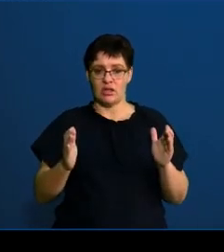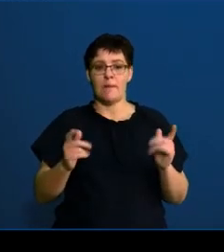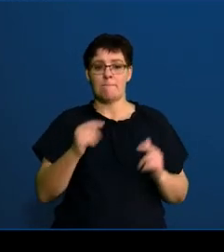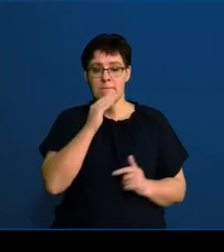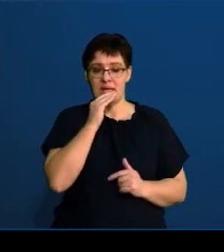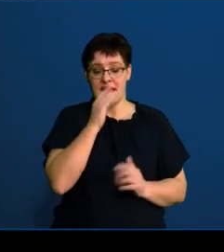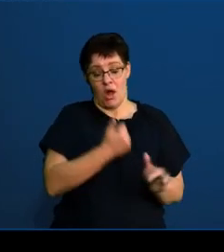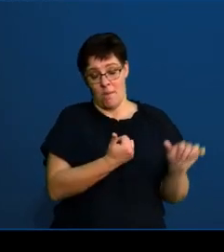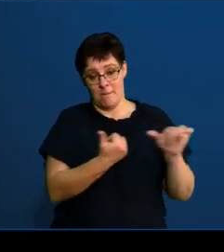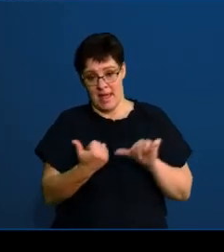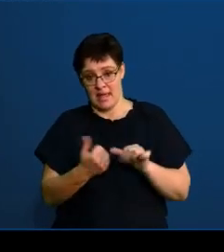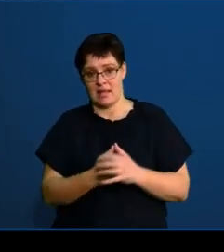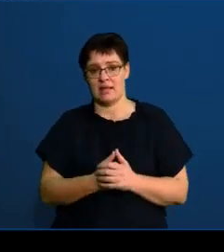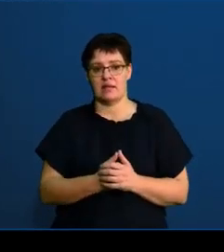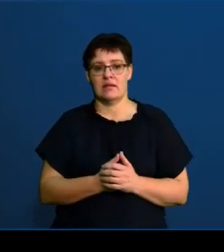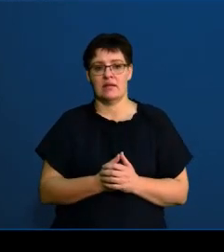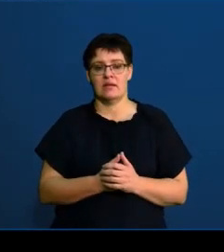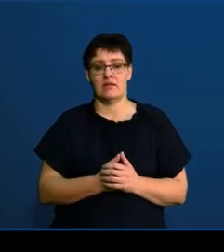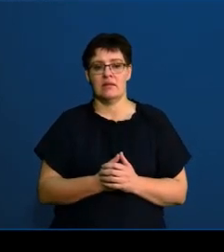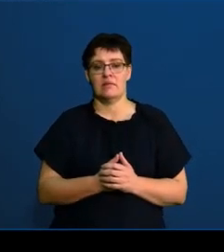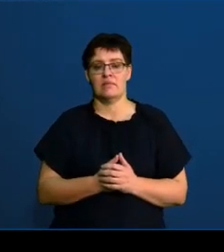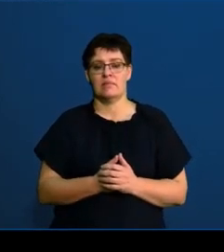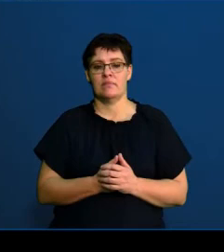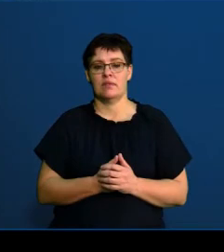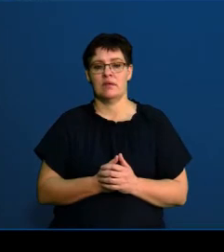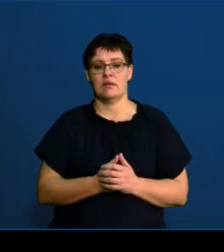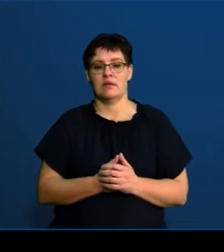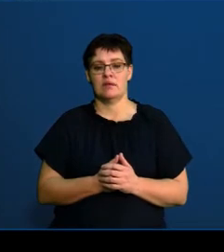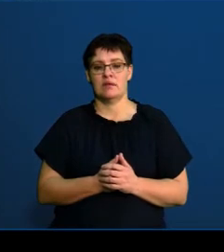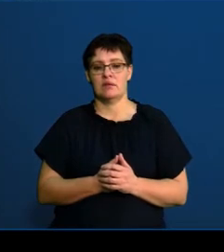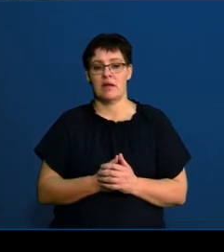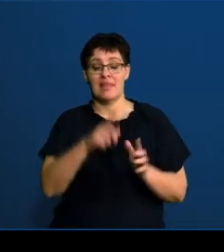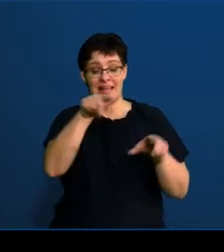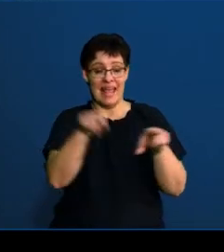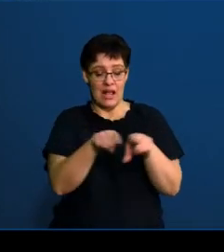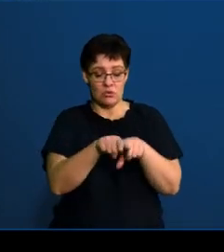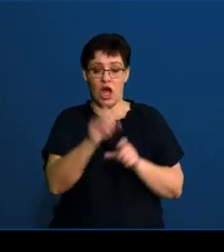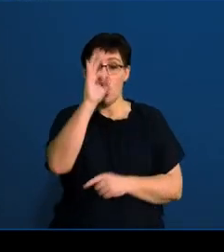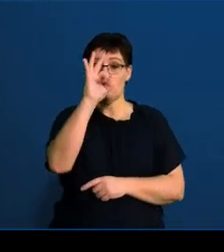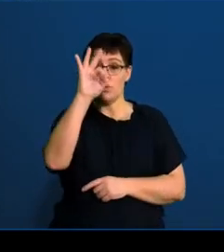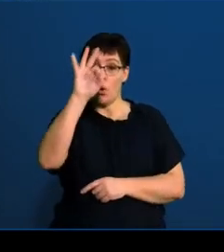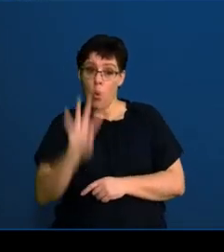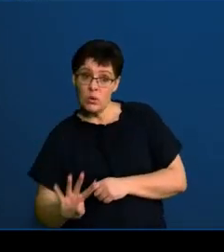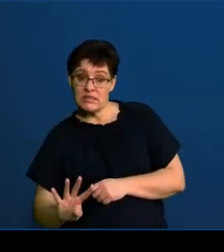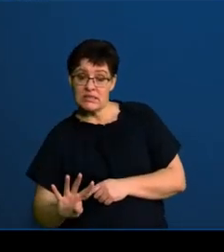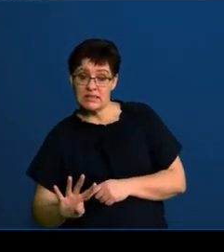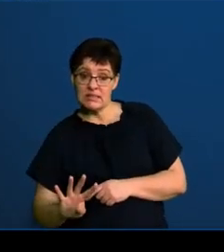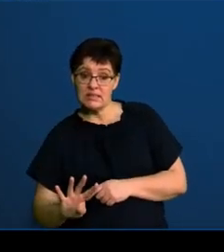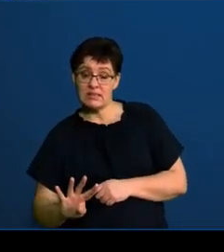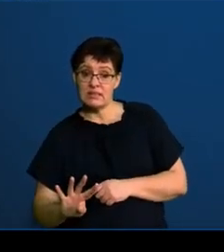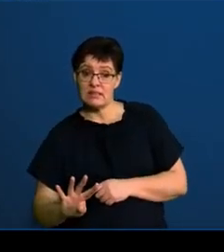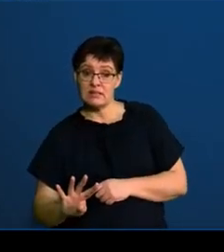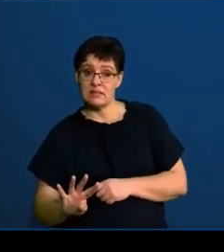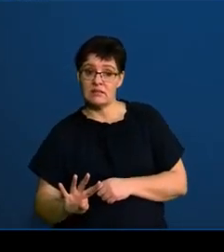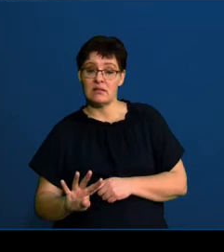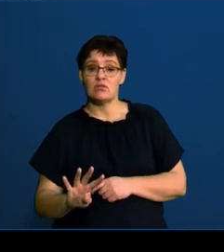my picture, okay, that equals 3/4. So my big